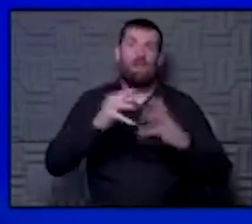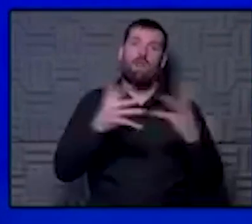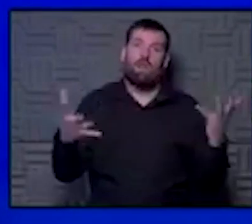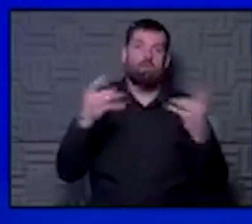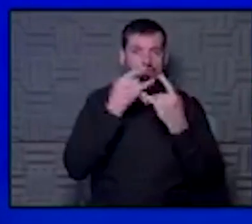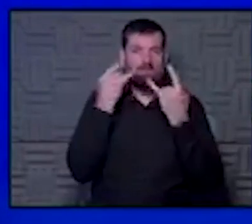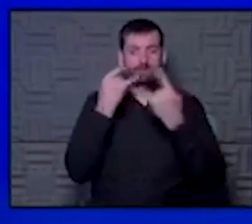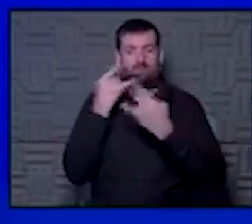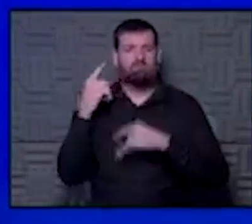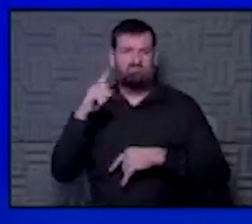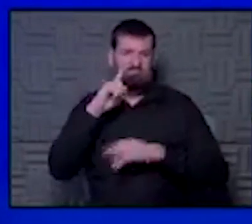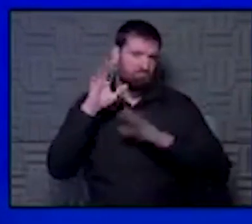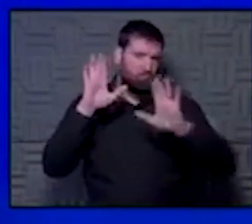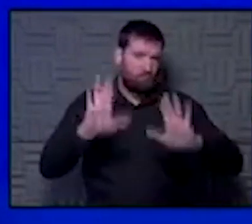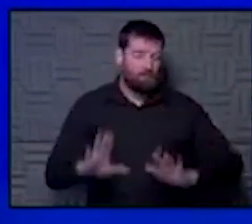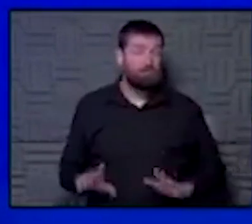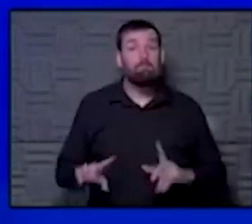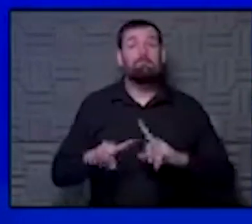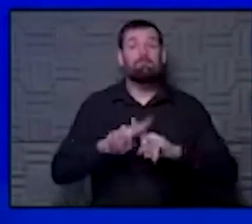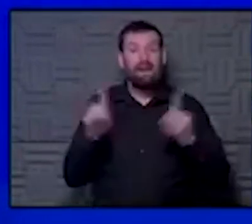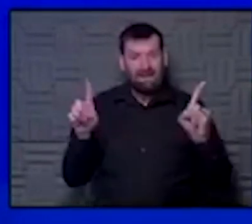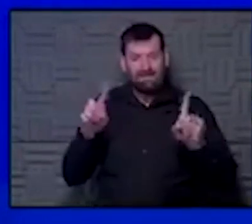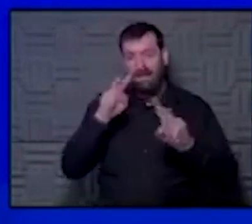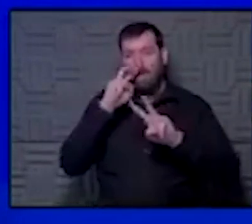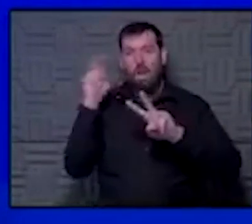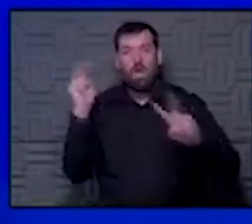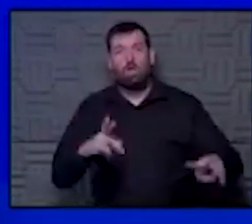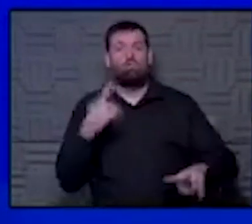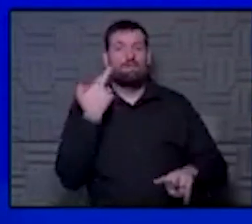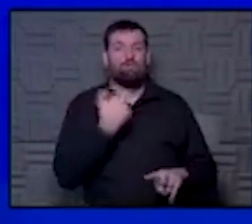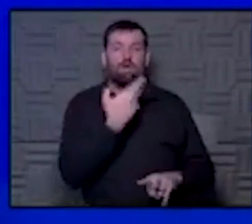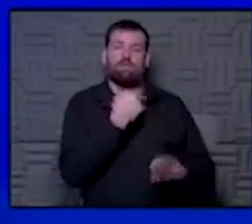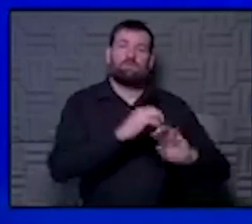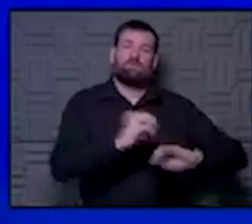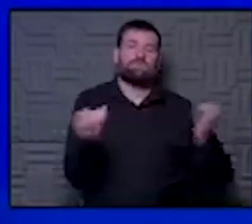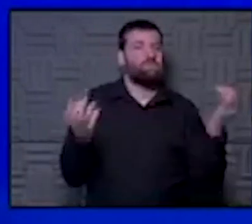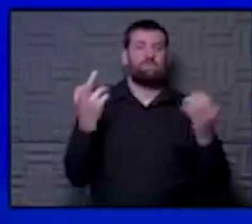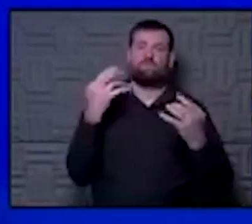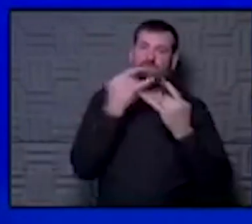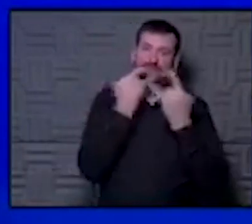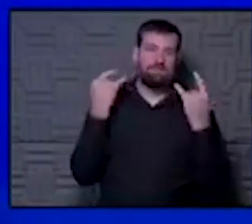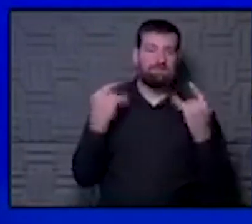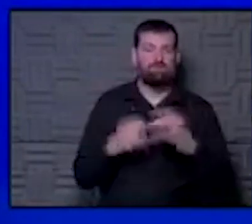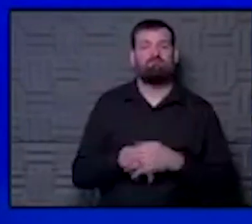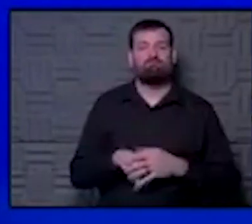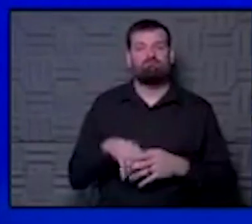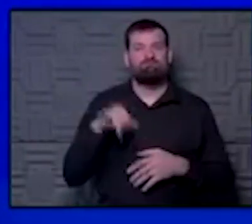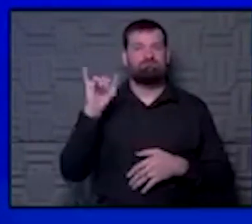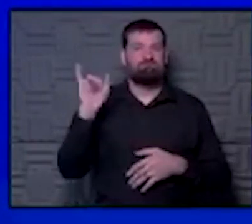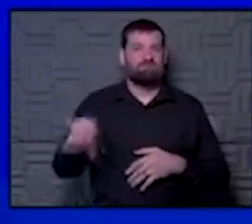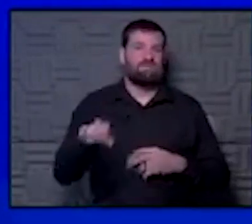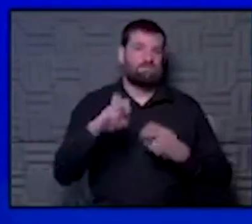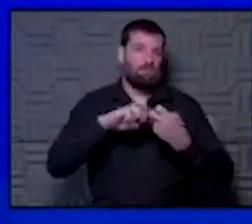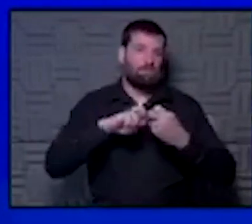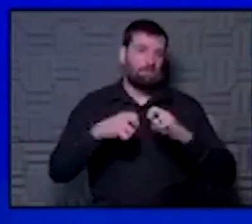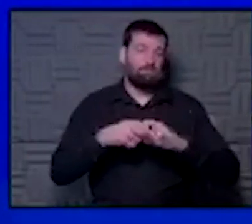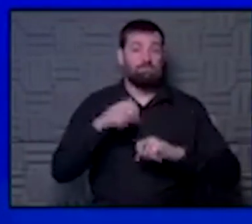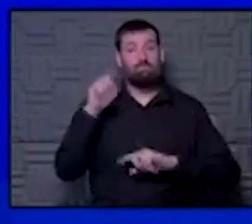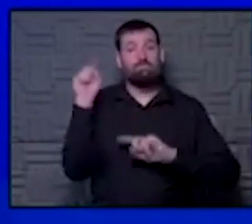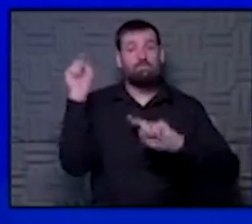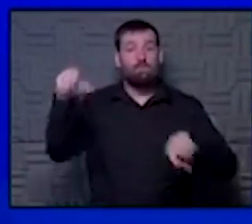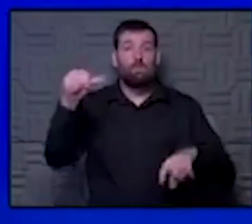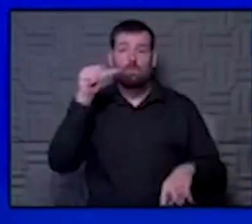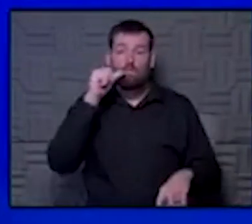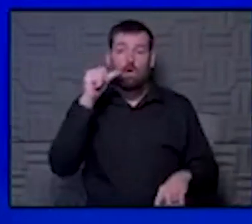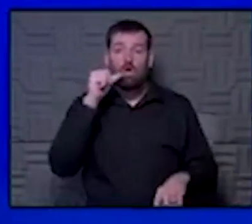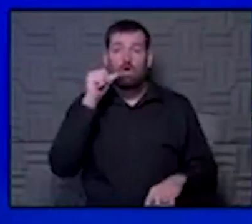that was great. But if you look in restaurants, people don't have their mask on. And that's a problem. And if you go to the bars, you can look in the